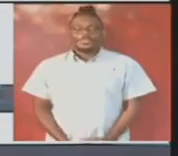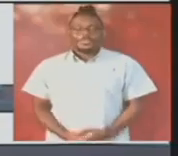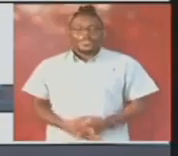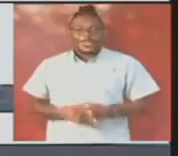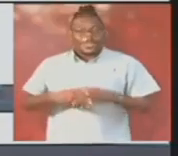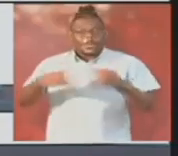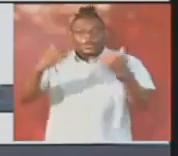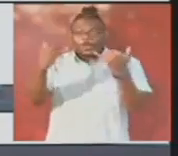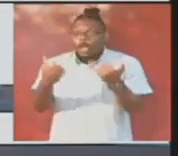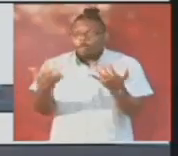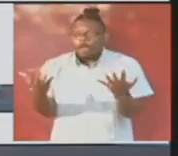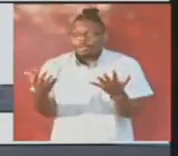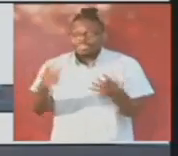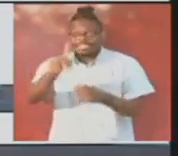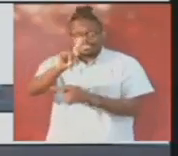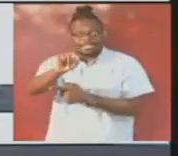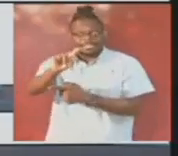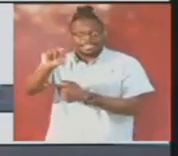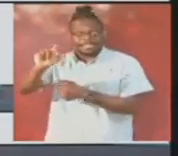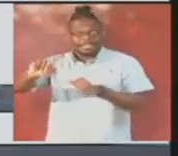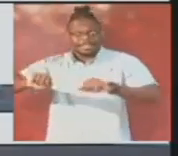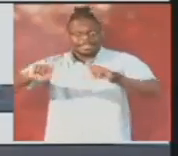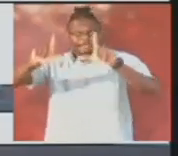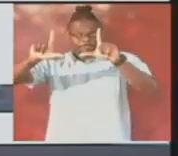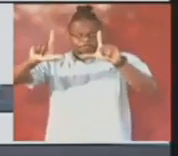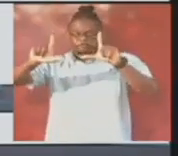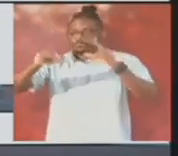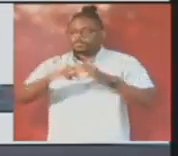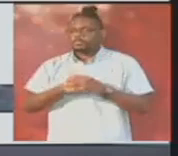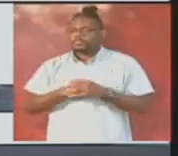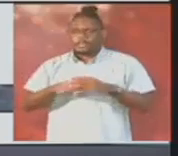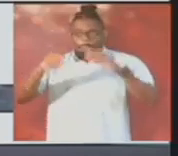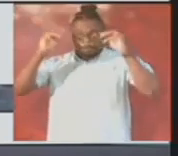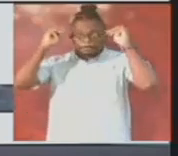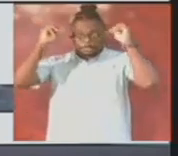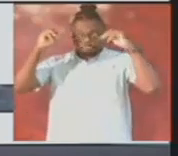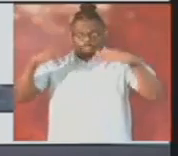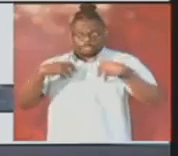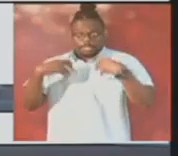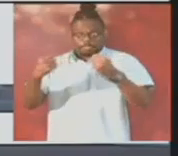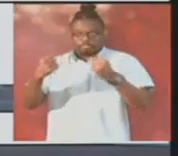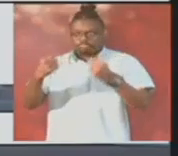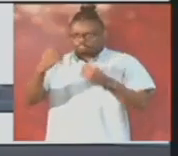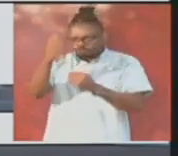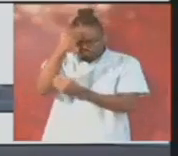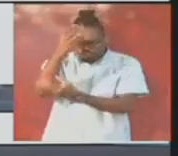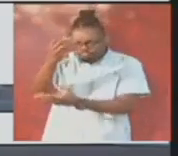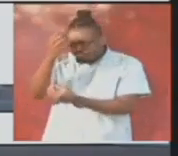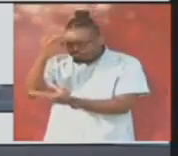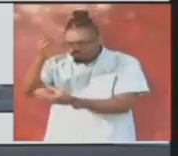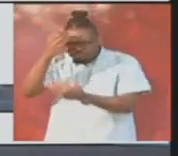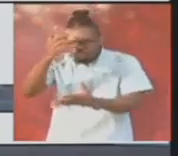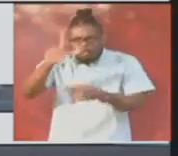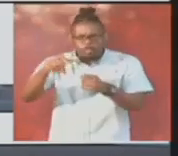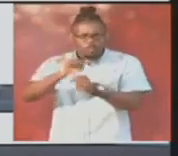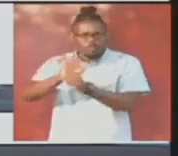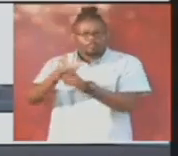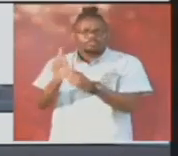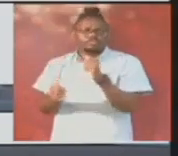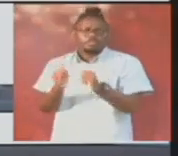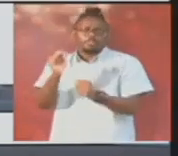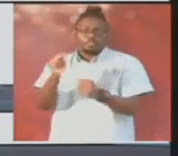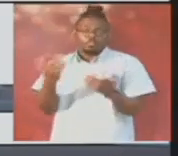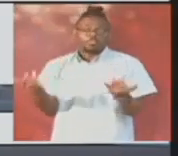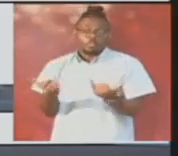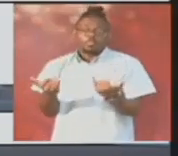This is TTT Live. I'm Mahalia Joseph Wharton. The Ministry of Health is giving an update on the status of COVID-19 in Trinidad and Tobago.